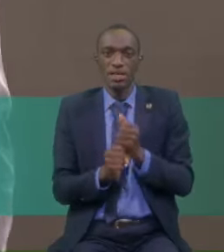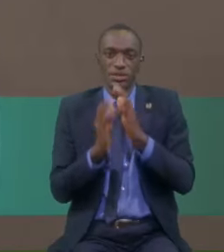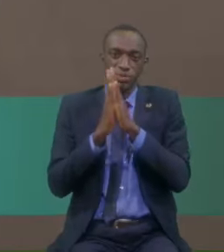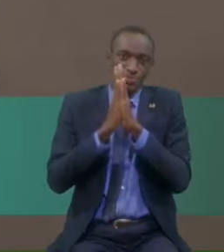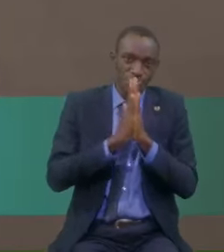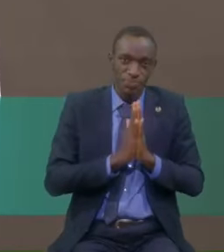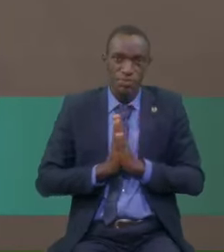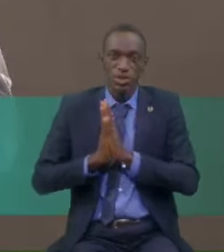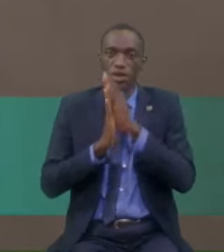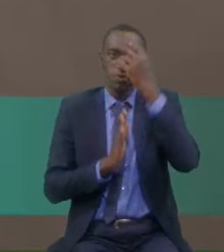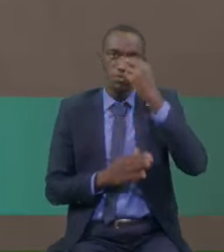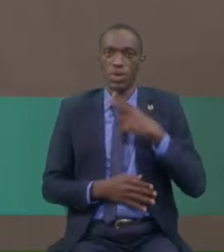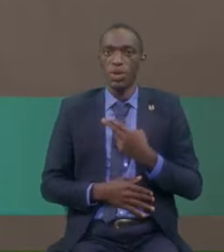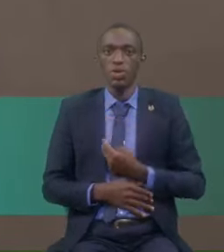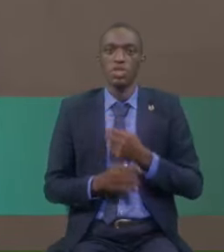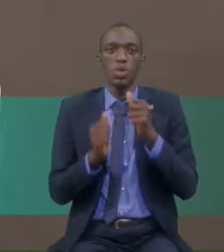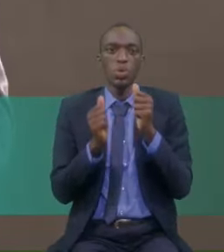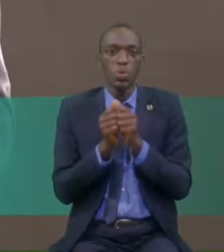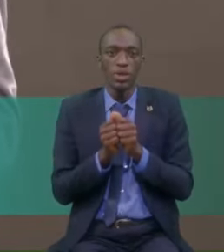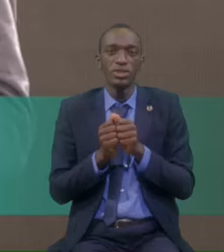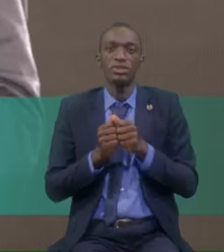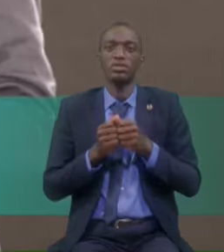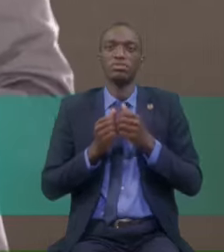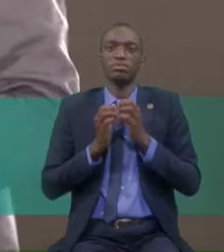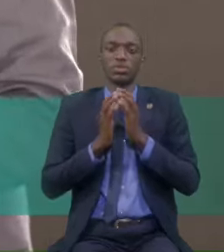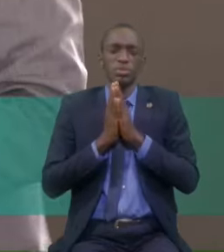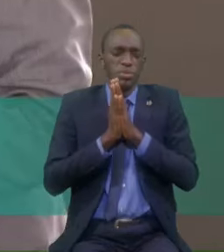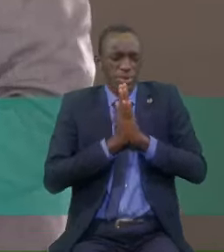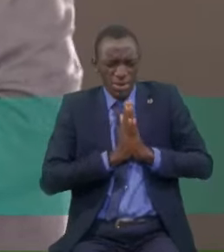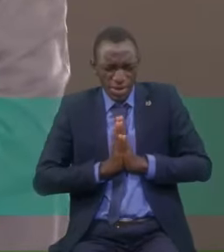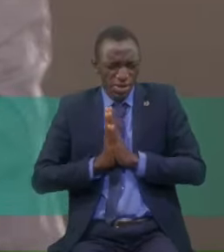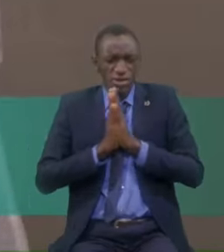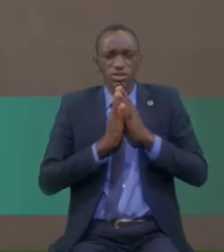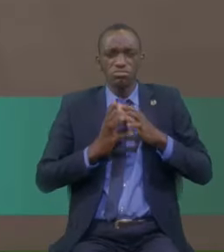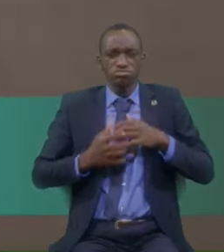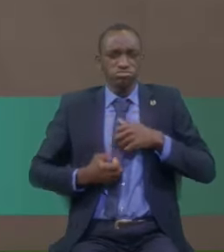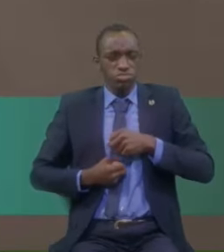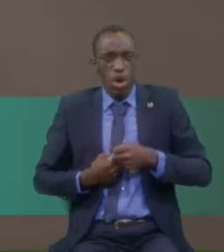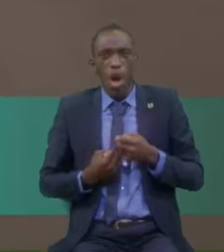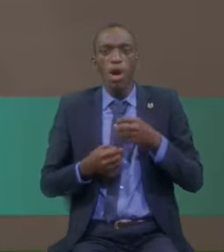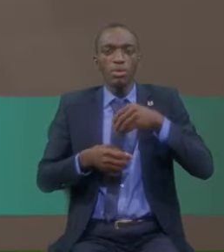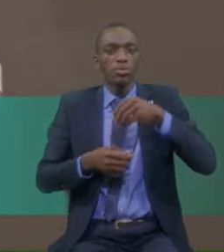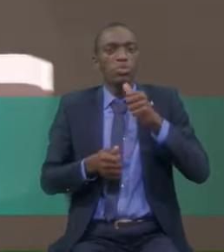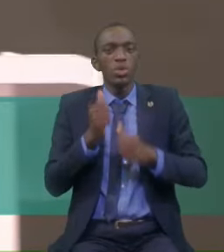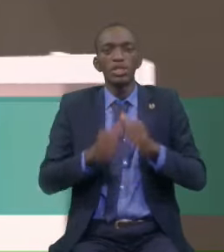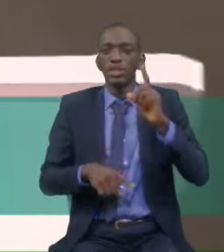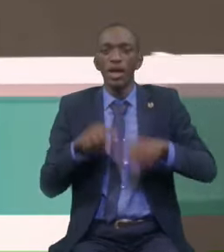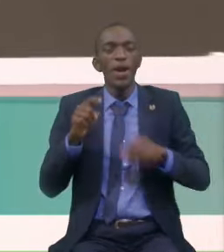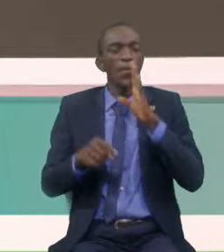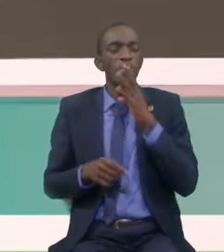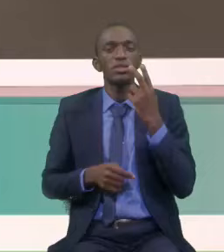us with groanings which cannot be uttered. The Holy Ghost is praying for